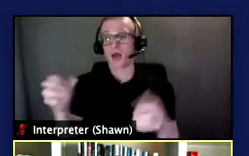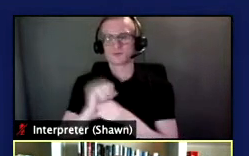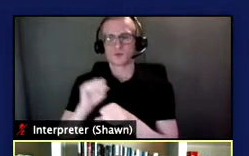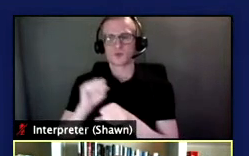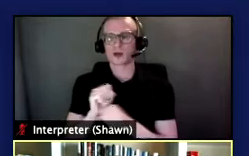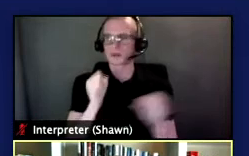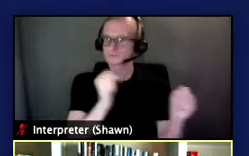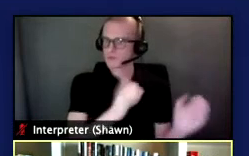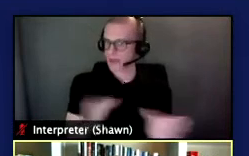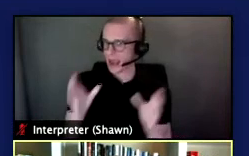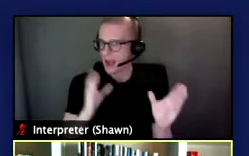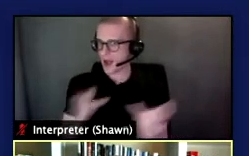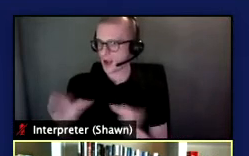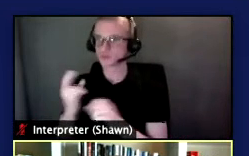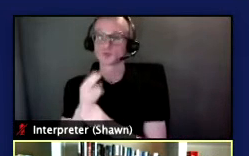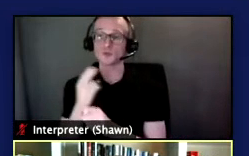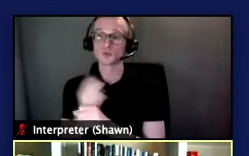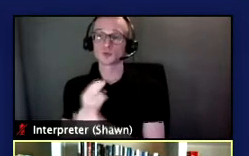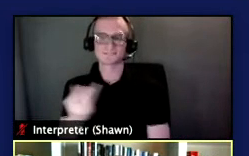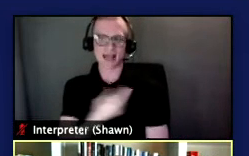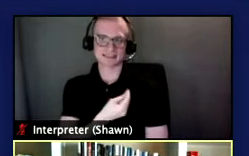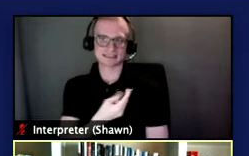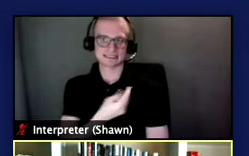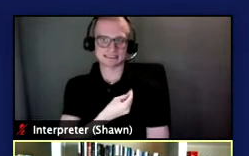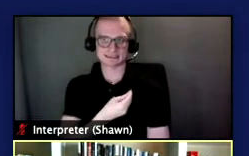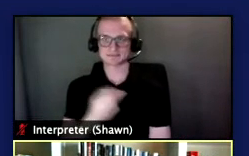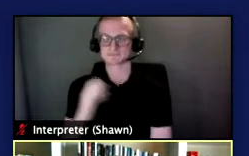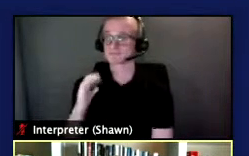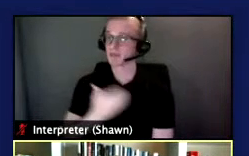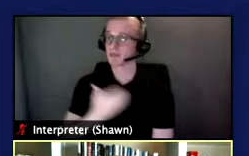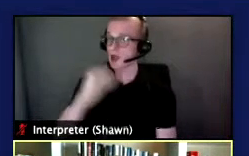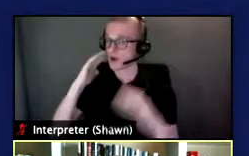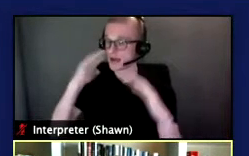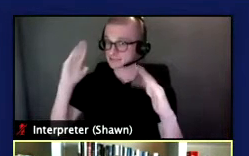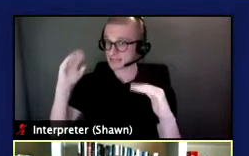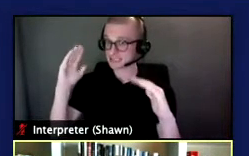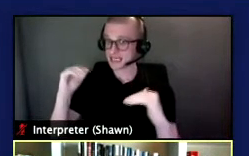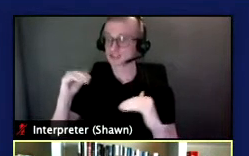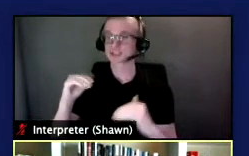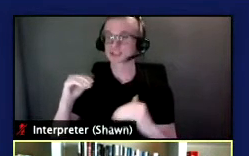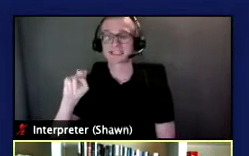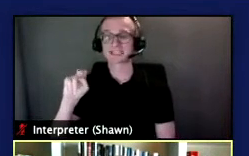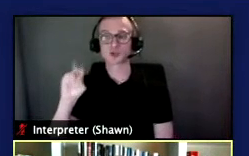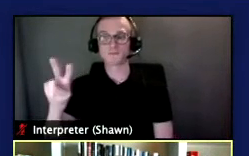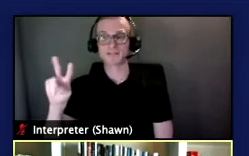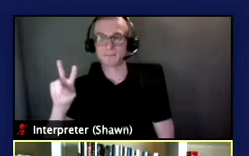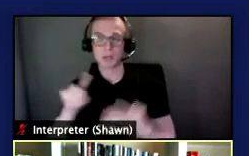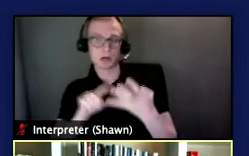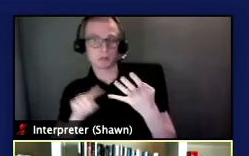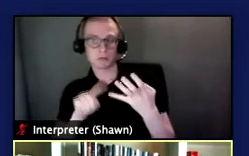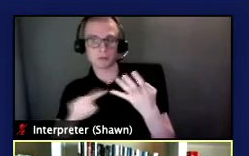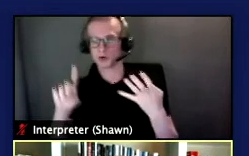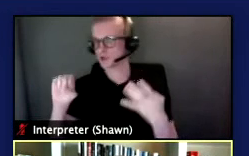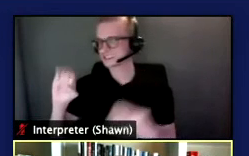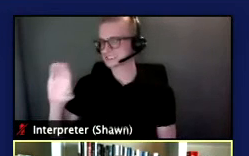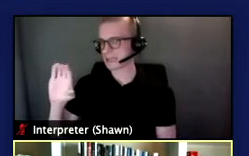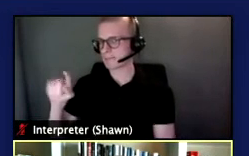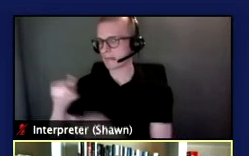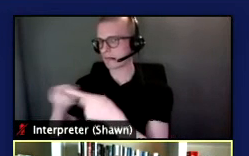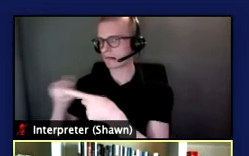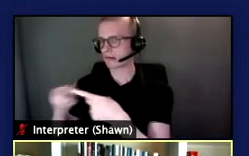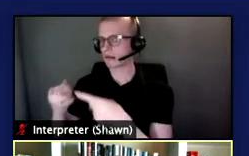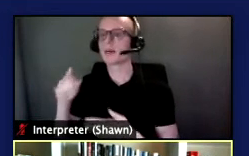these vaccines. Our expectation is that by the end of November, early December, we may have vaccines that